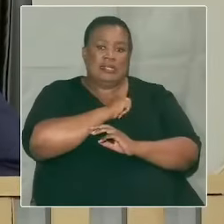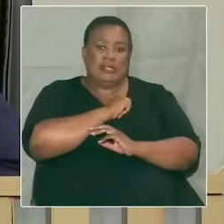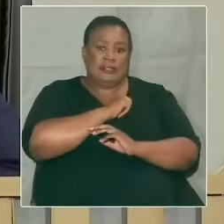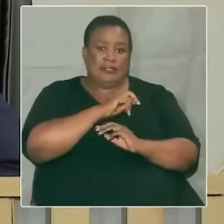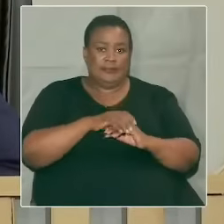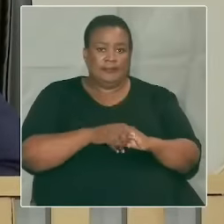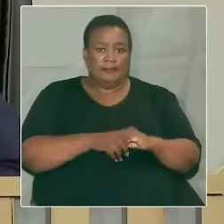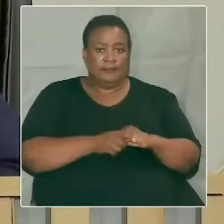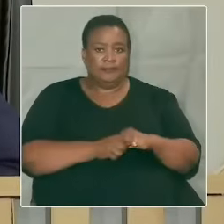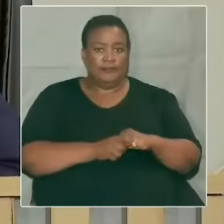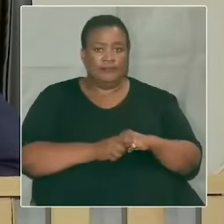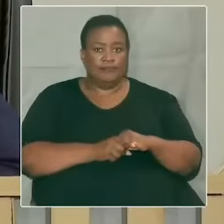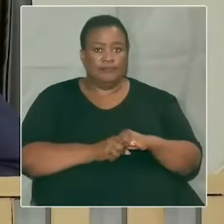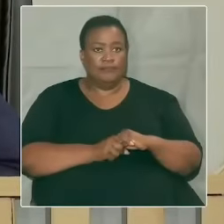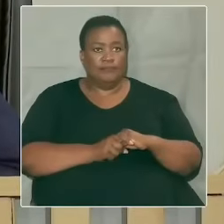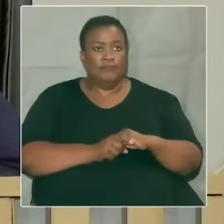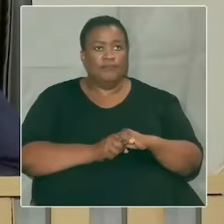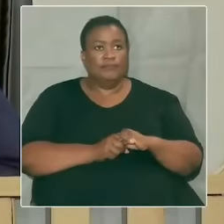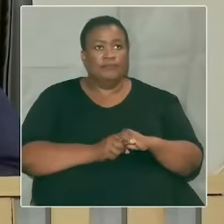KwaZulu-Natal. Okay.